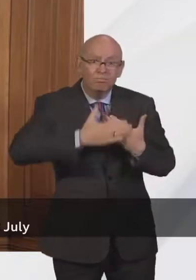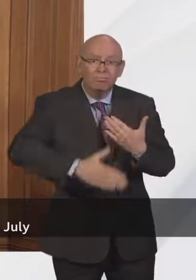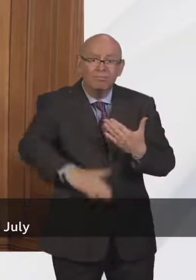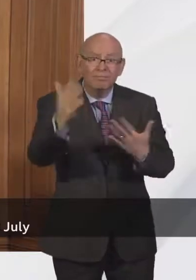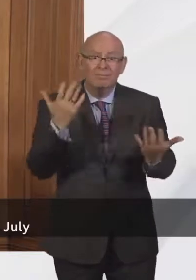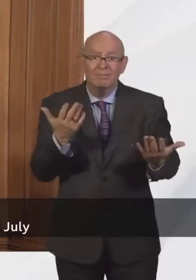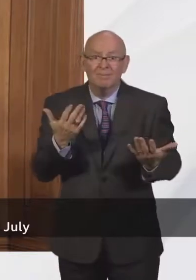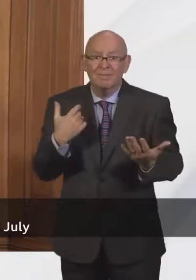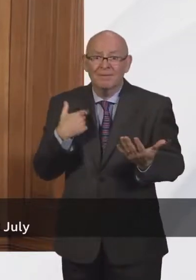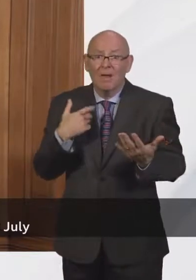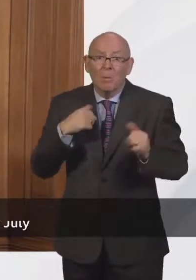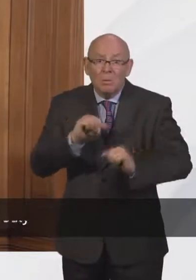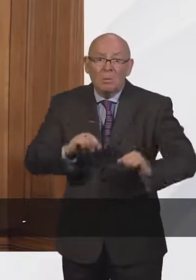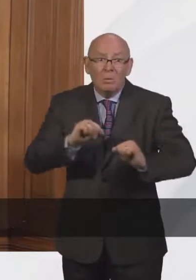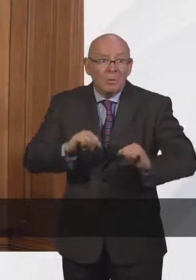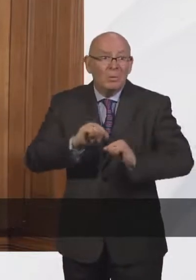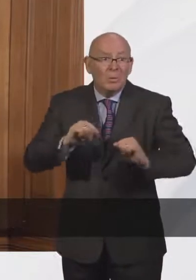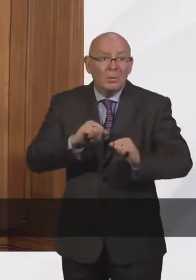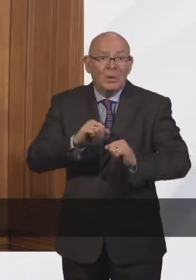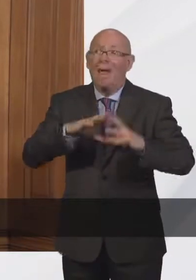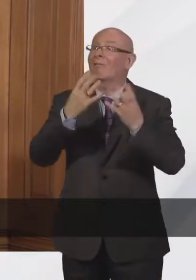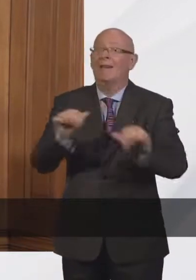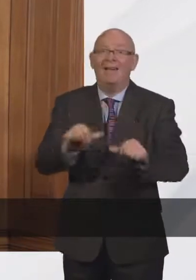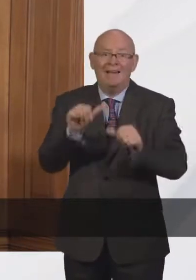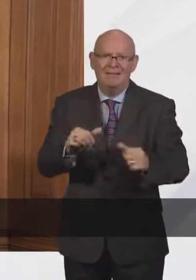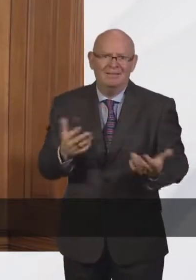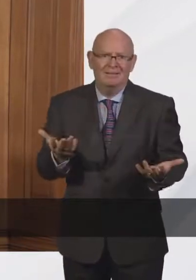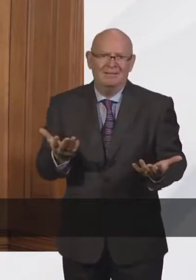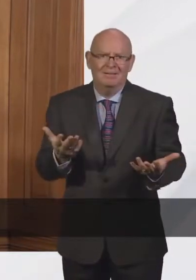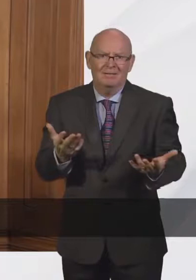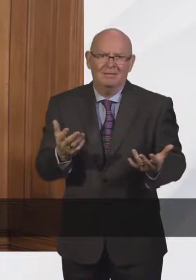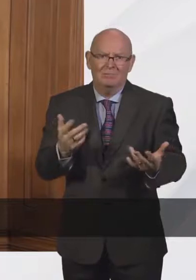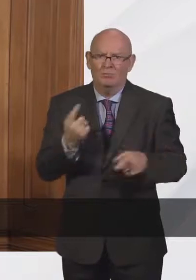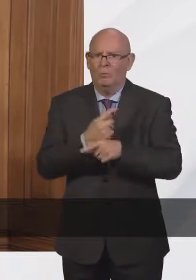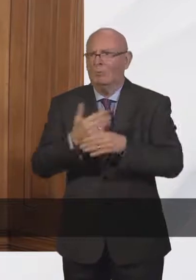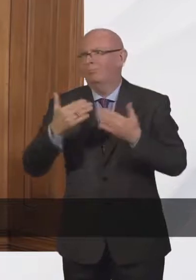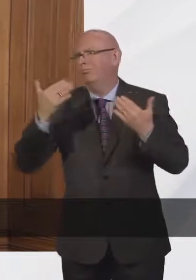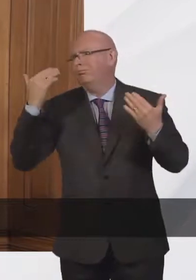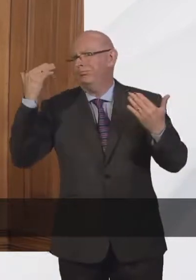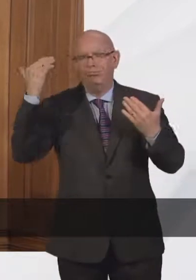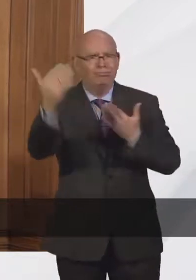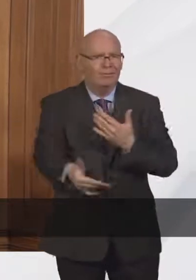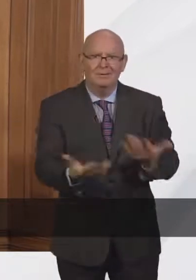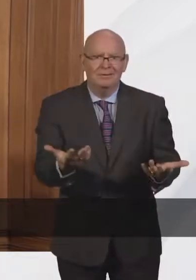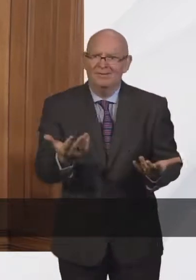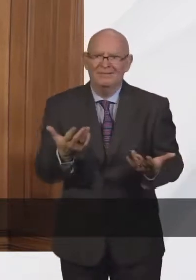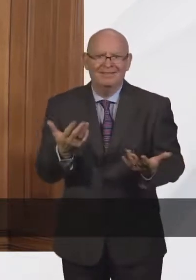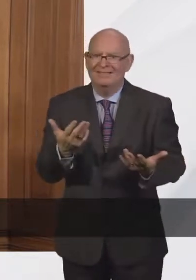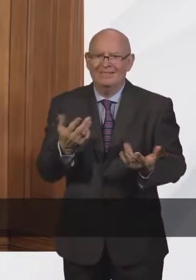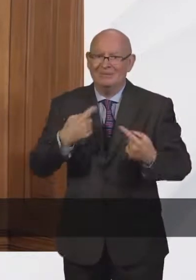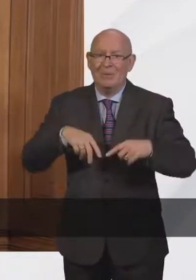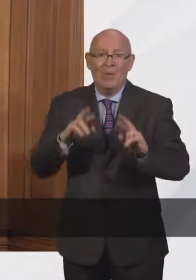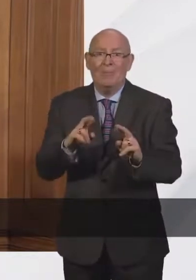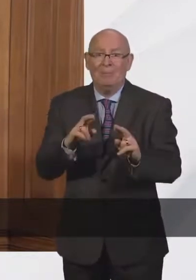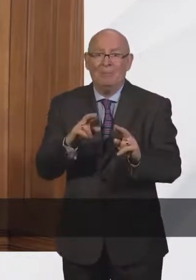the epidemiology, and what goes down can go up. Winter, for example, may change that. It might mean that we actually have to increase some of